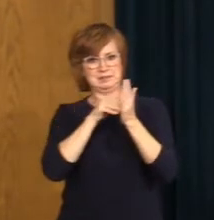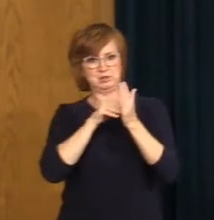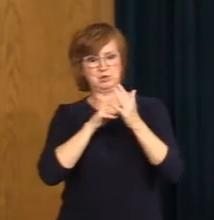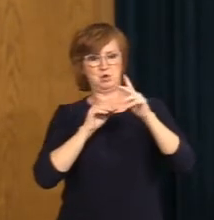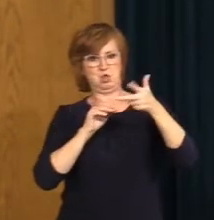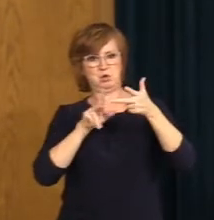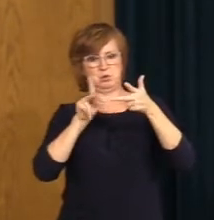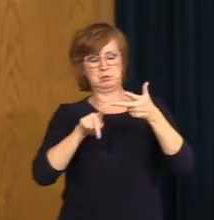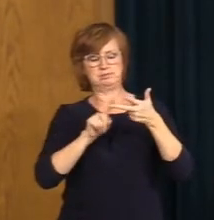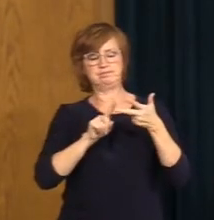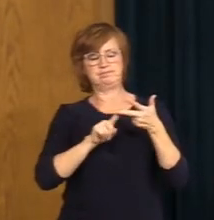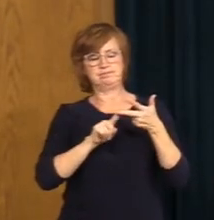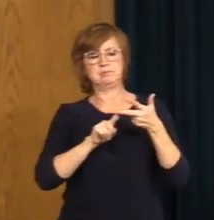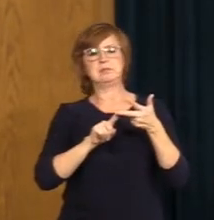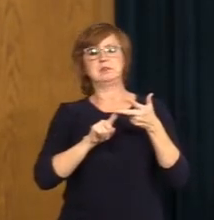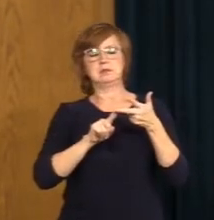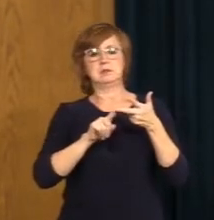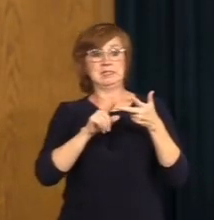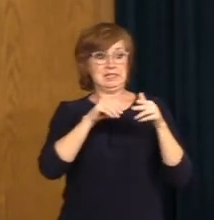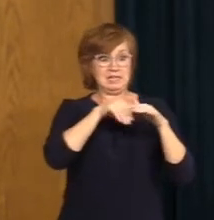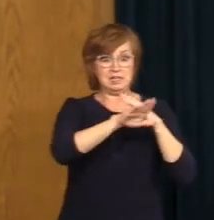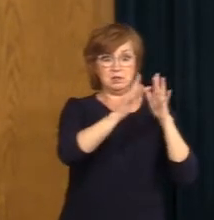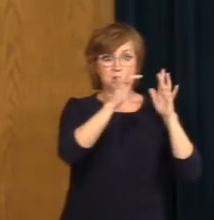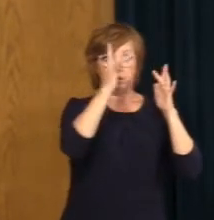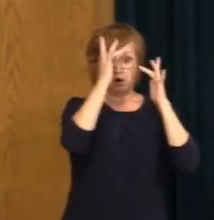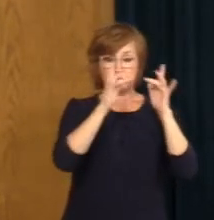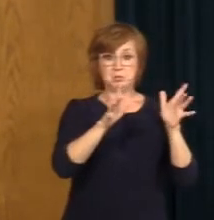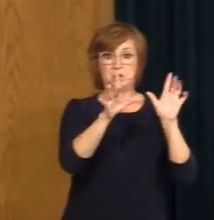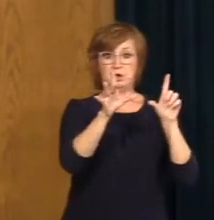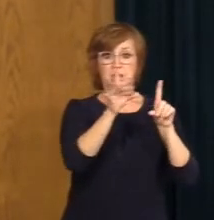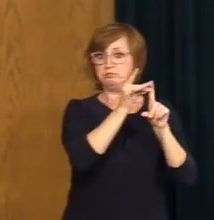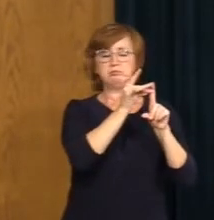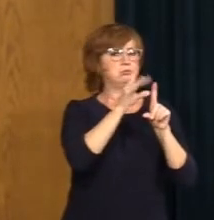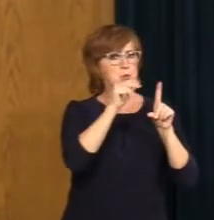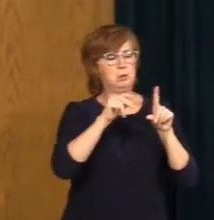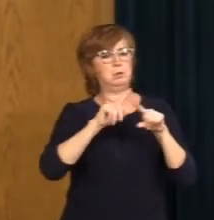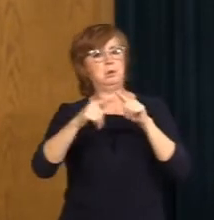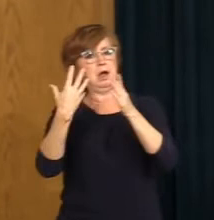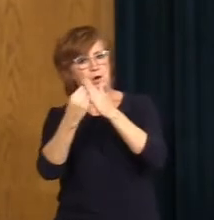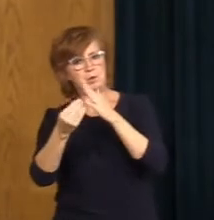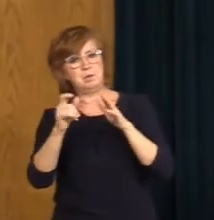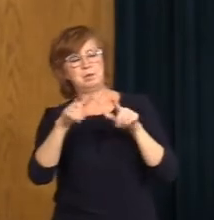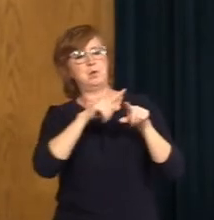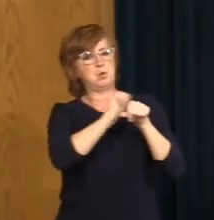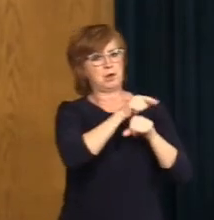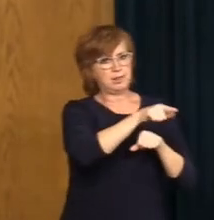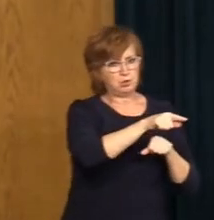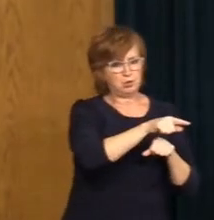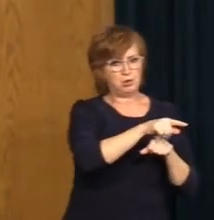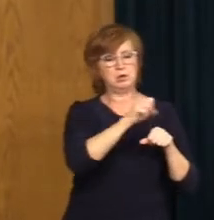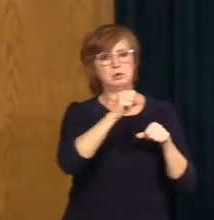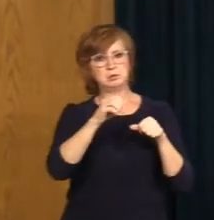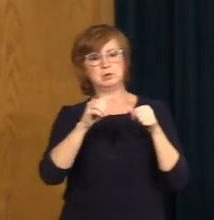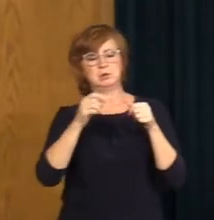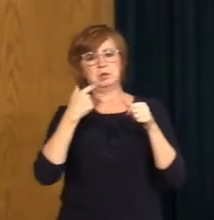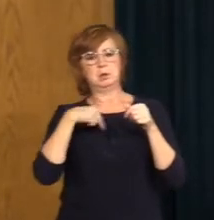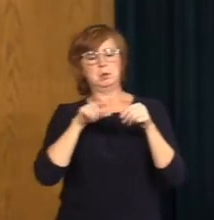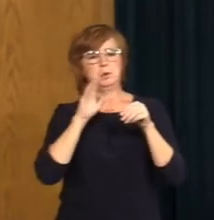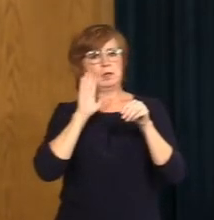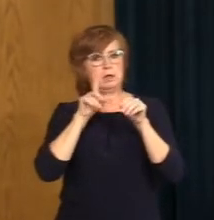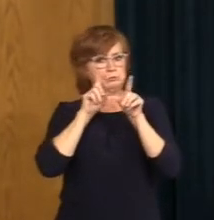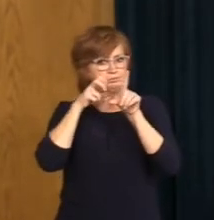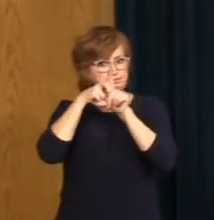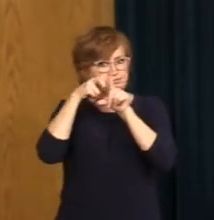generates contacts, which in this case are more than 100 contacts, and through follow-up testing, we expect to see more cases as part of the active